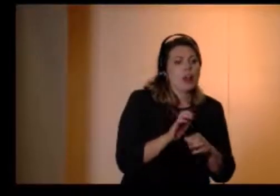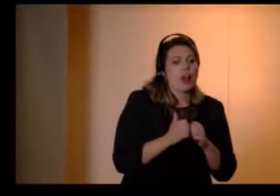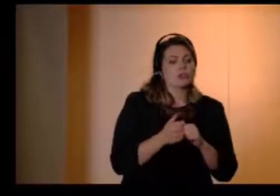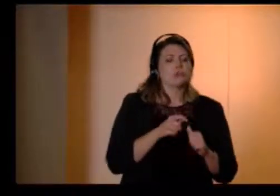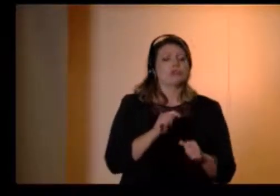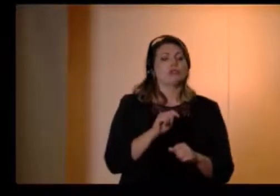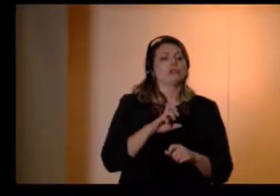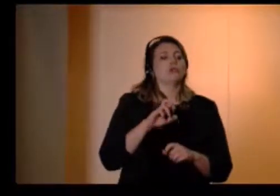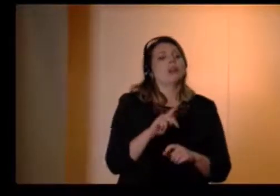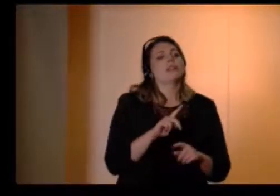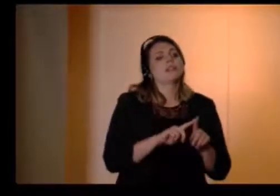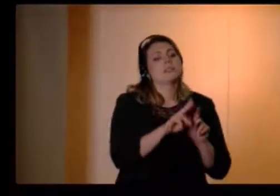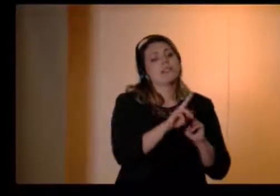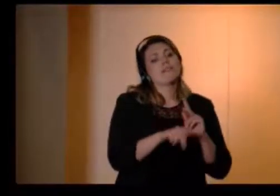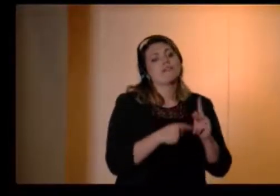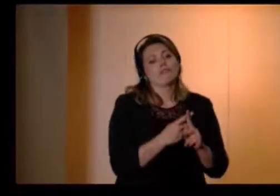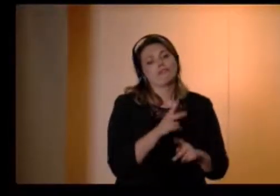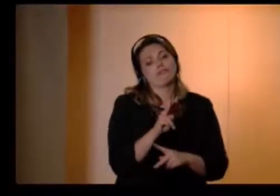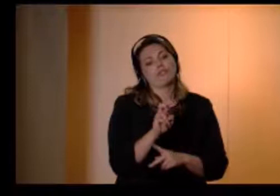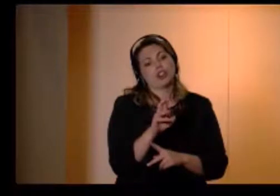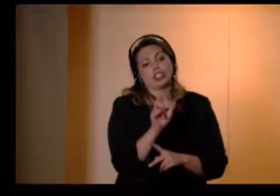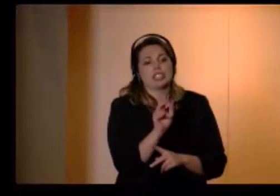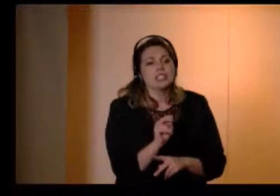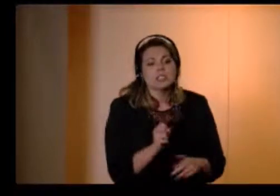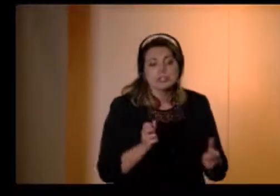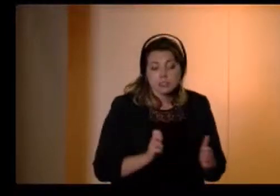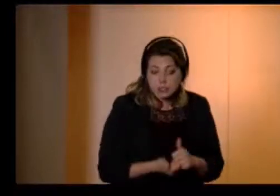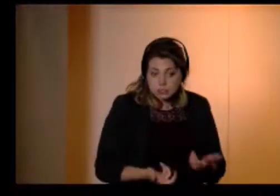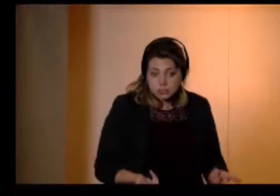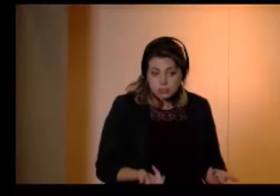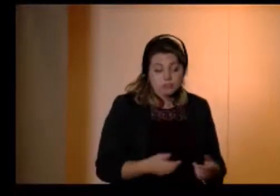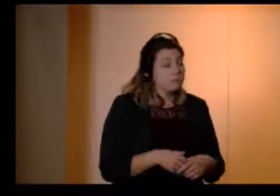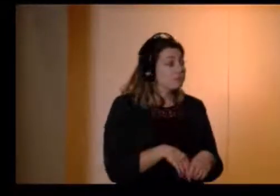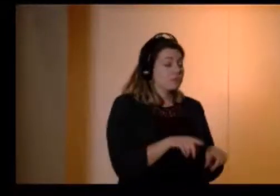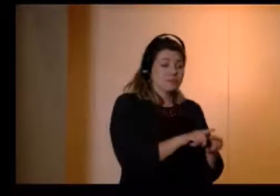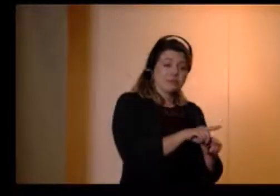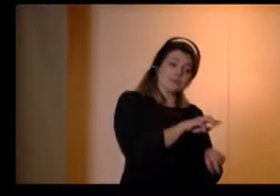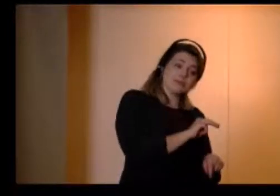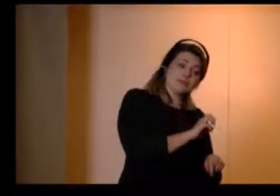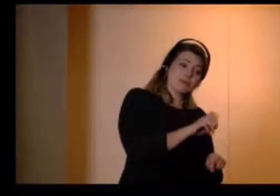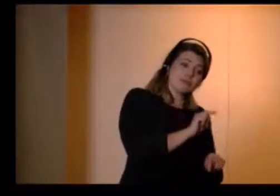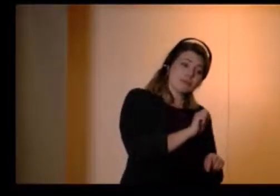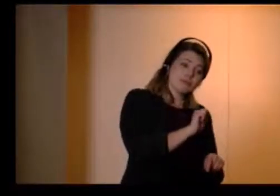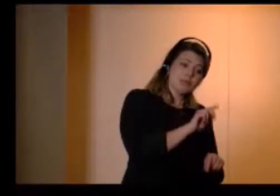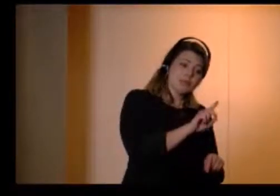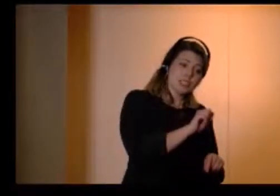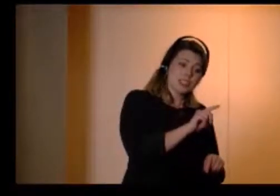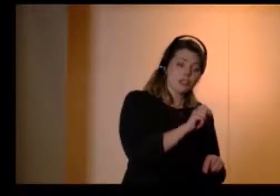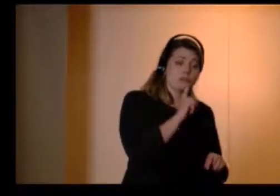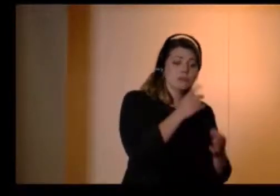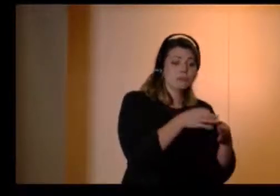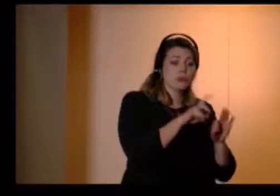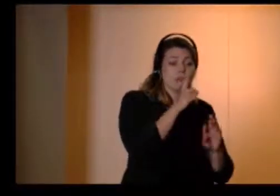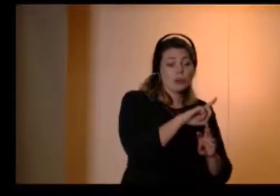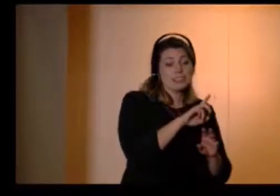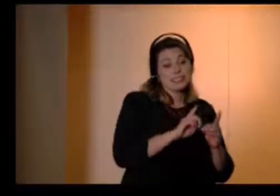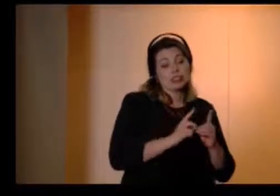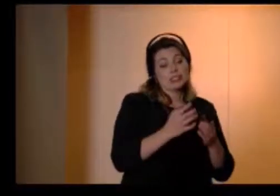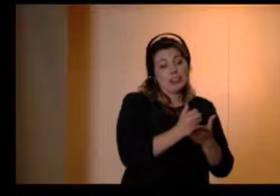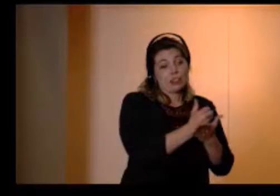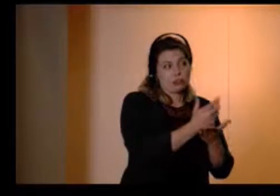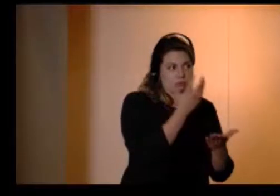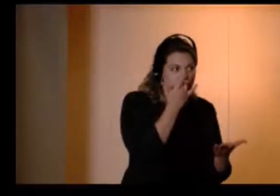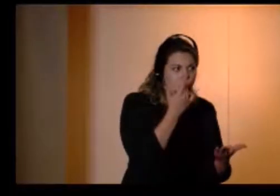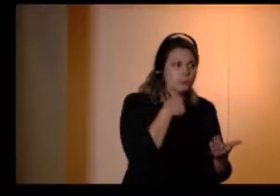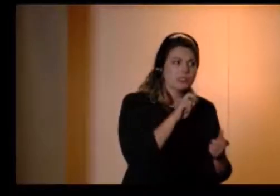versions? And then also this metadata is important as far as digital collections go in helping us to be